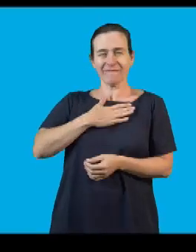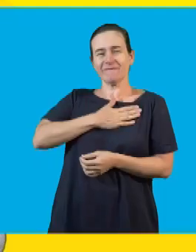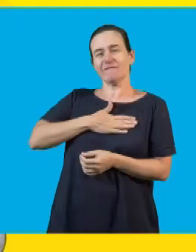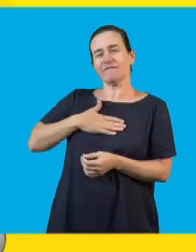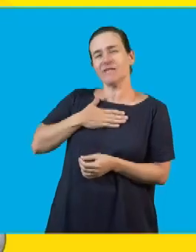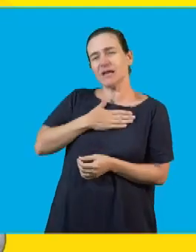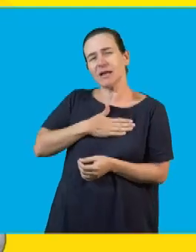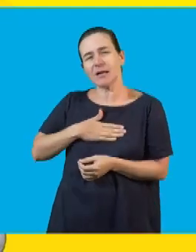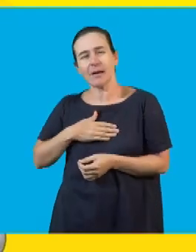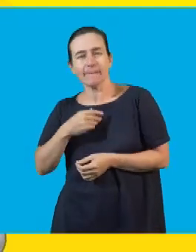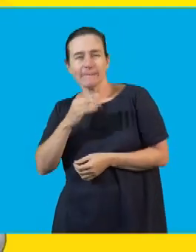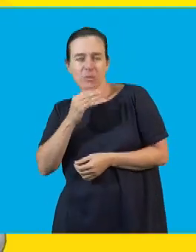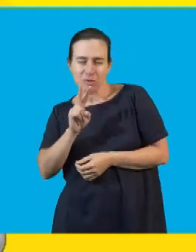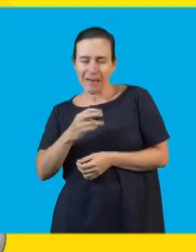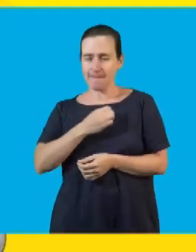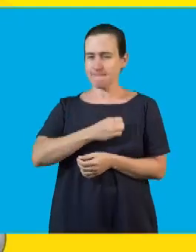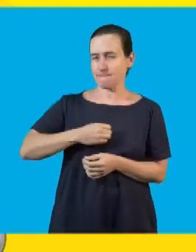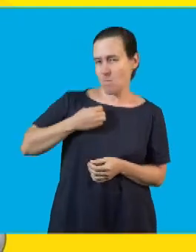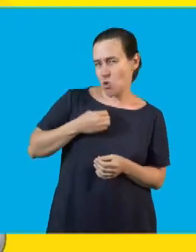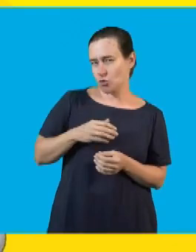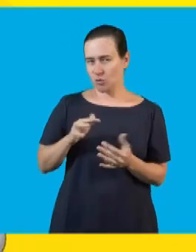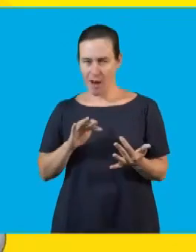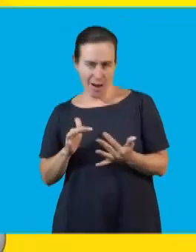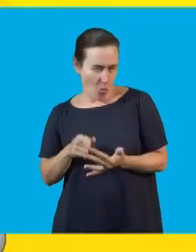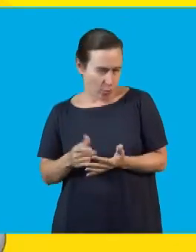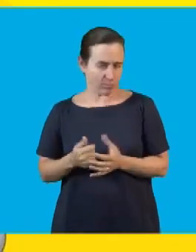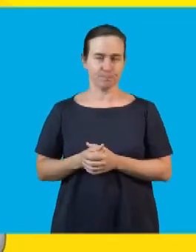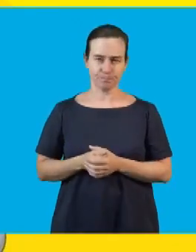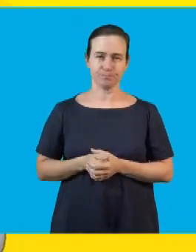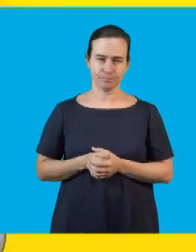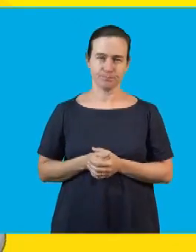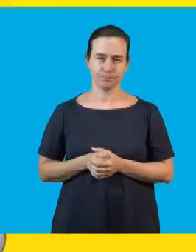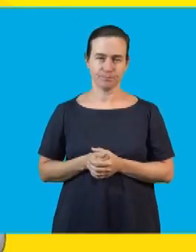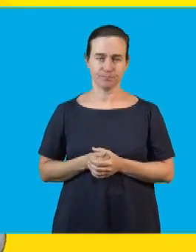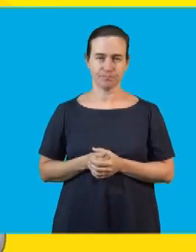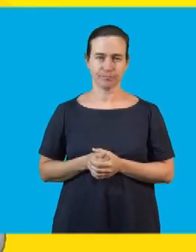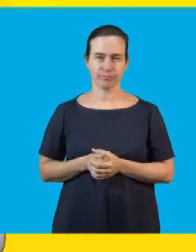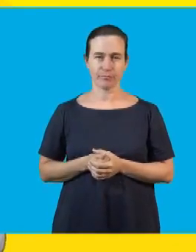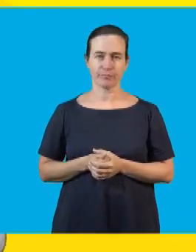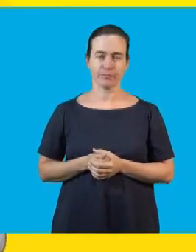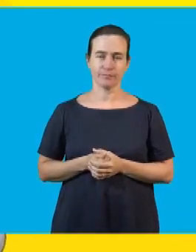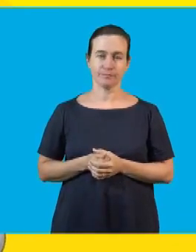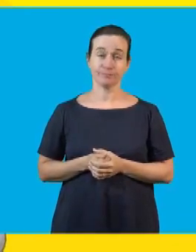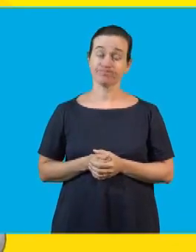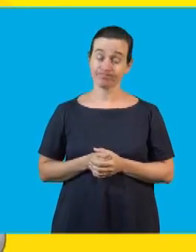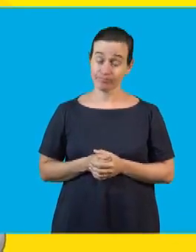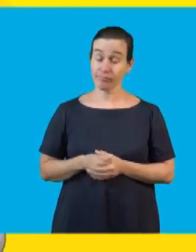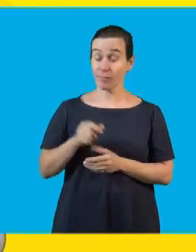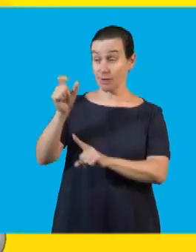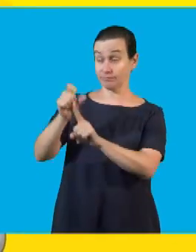feeling, we're looking at persuasive language, we're looking at emotive language. So what is he feeling? All right, so